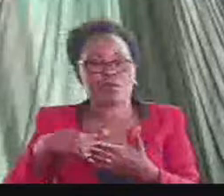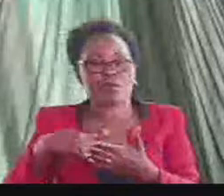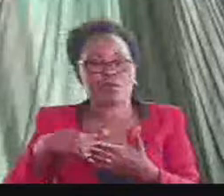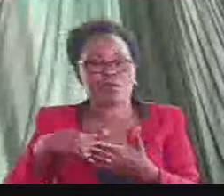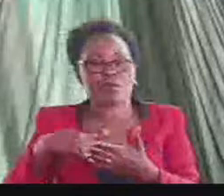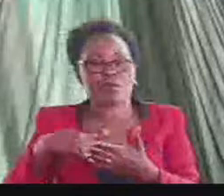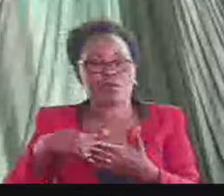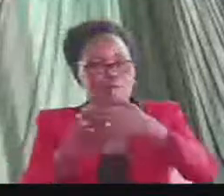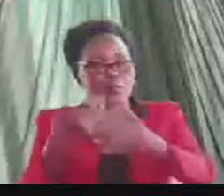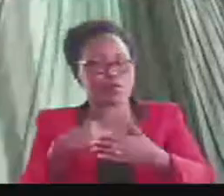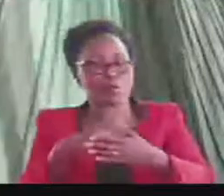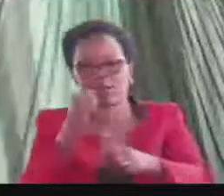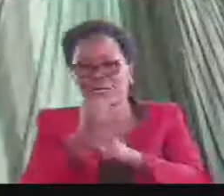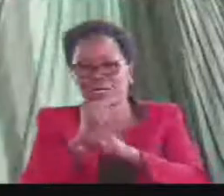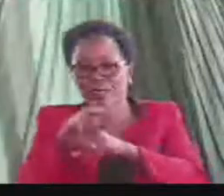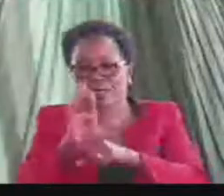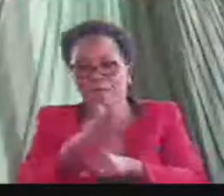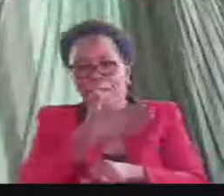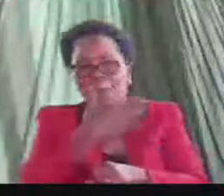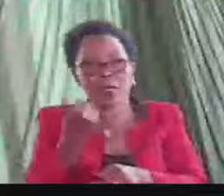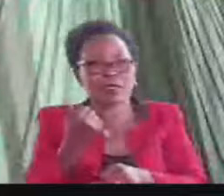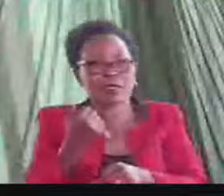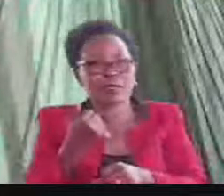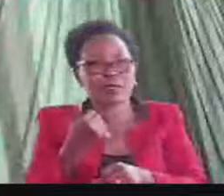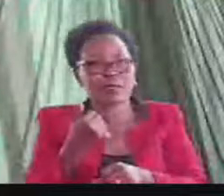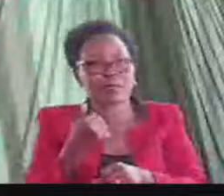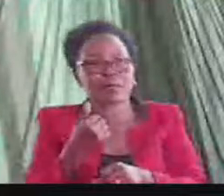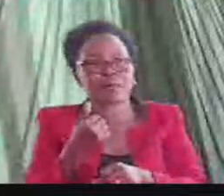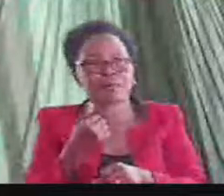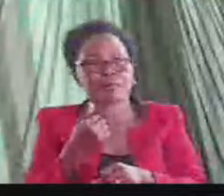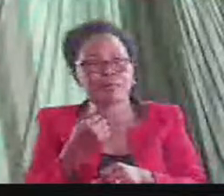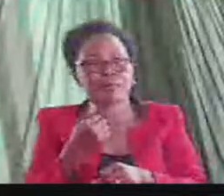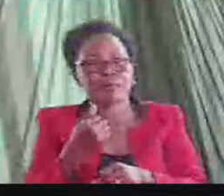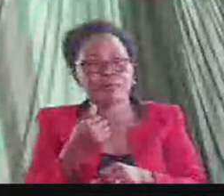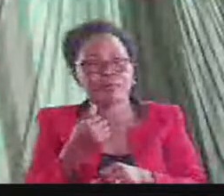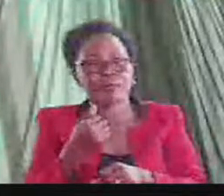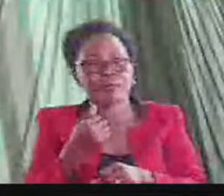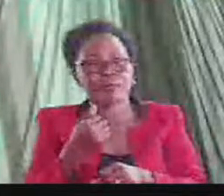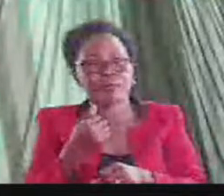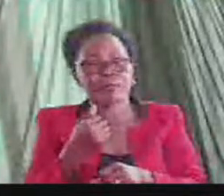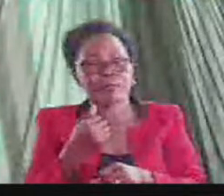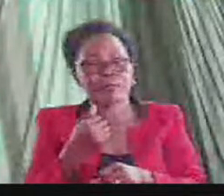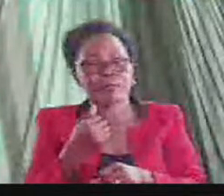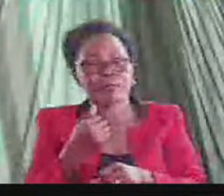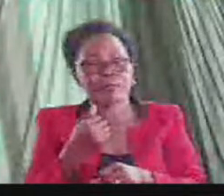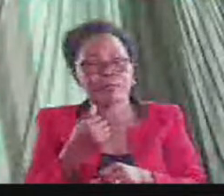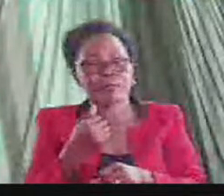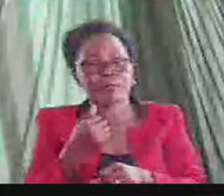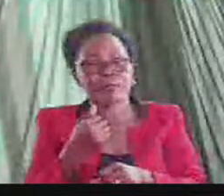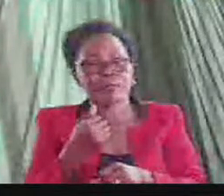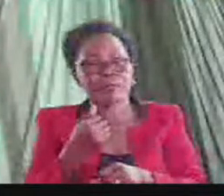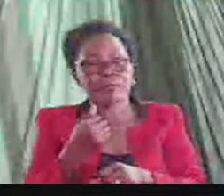They did their best, acquired, established the